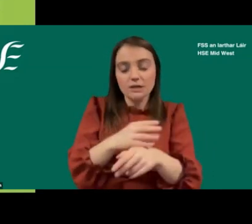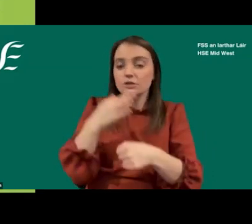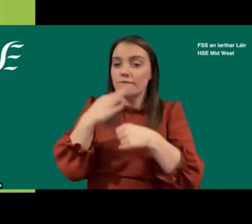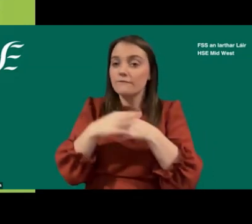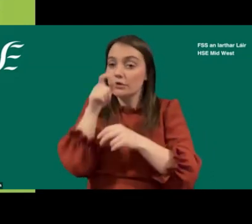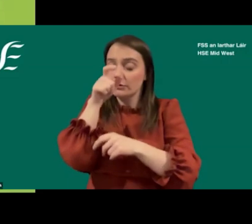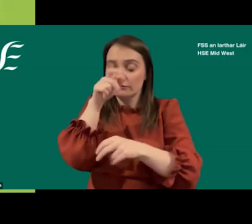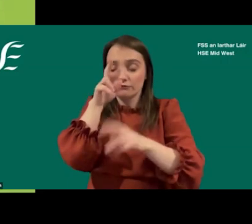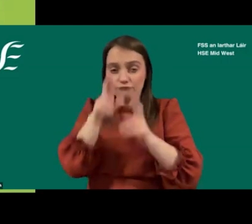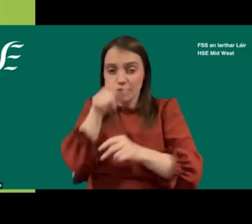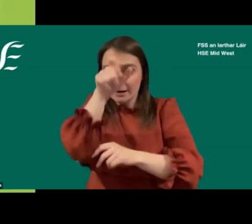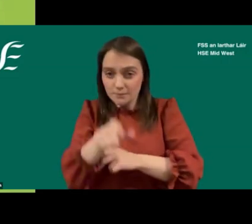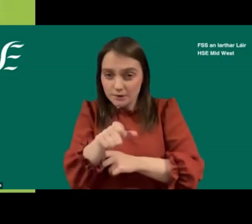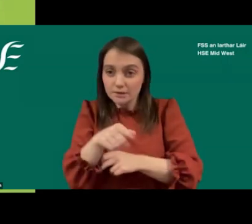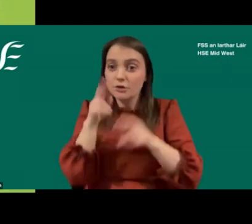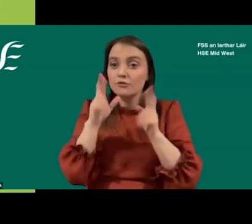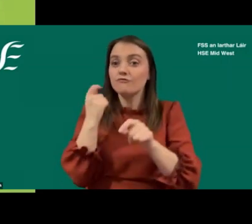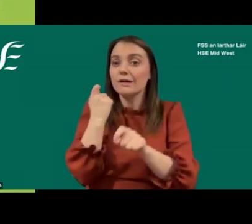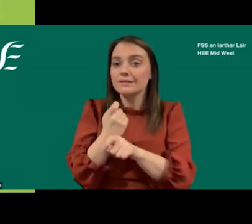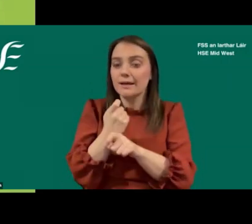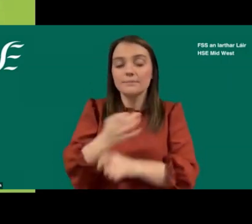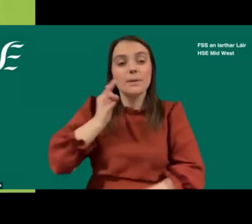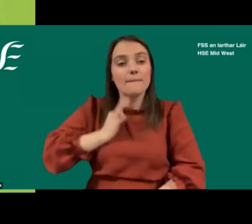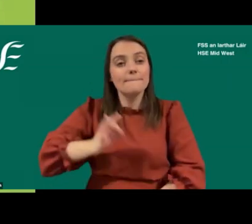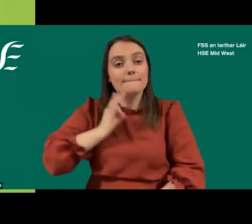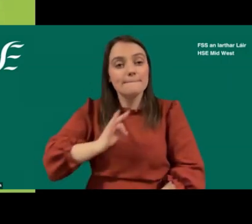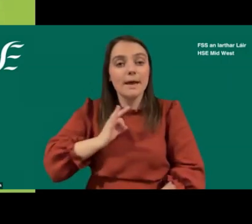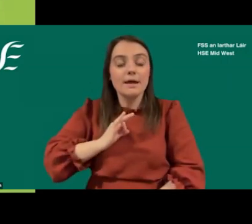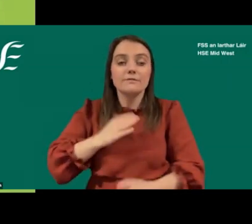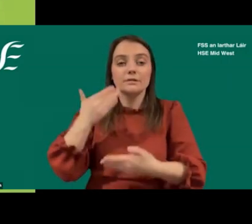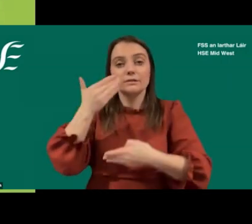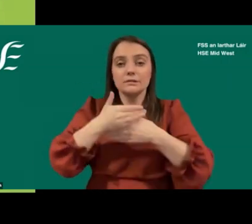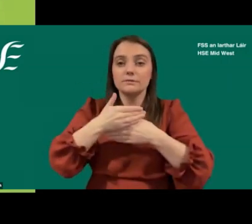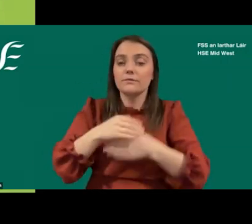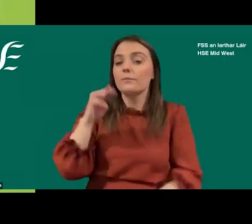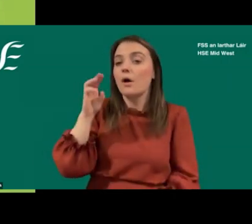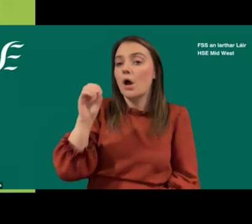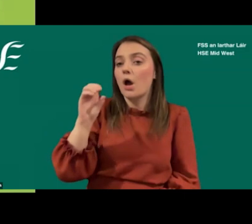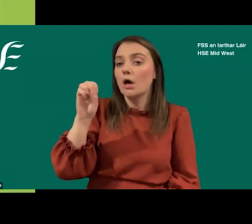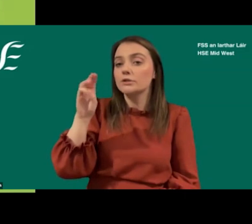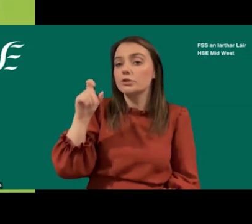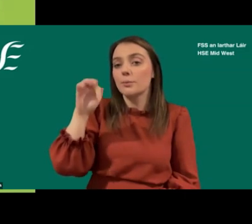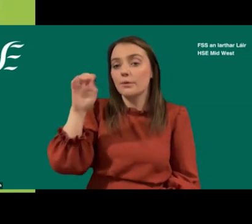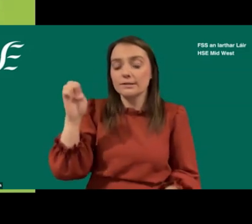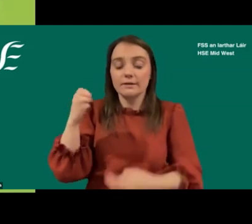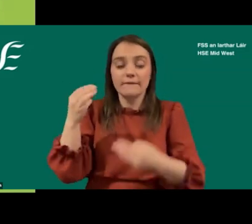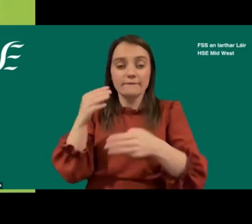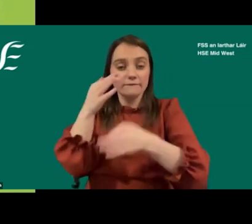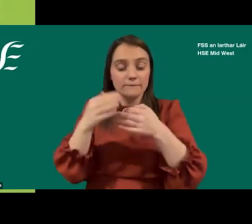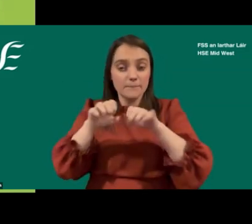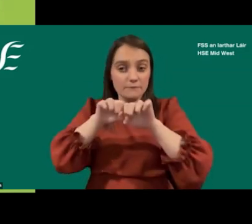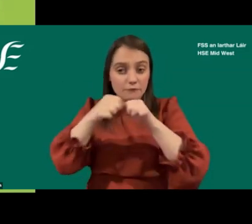patient at the right time. And as we said, benefits from primary prevention of osteoporotic fracture, heart disease,